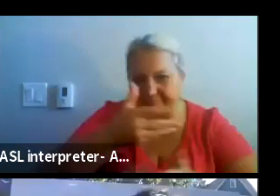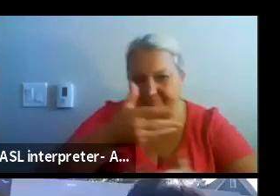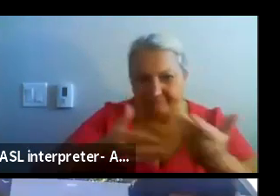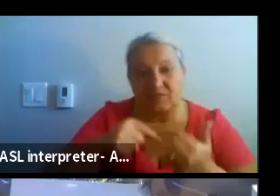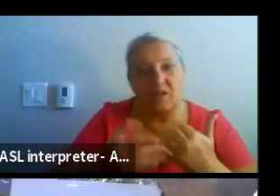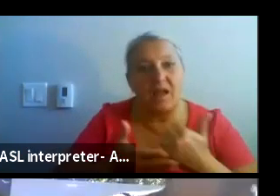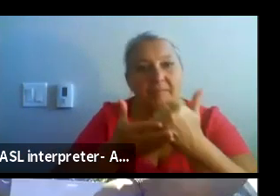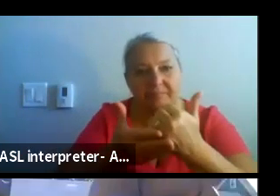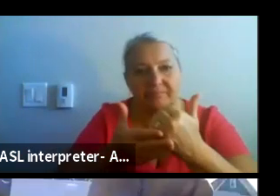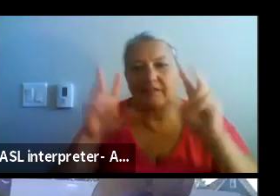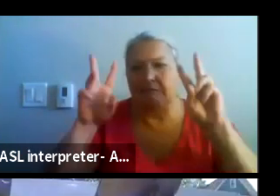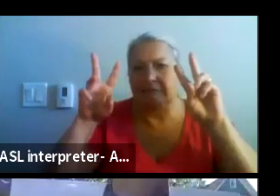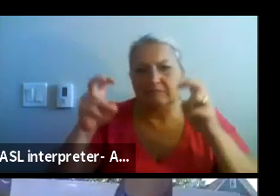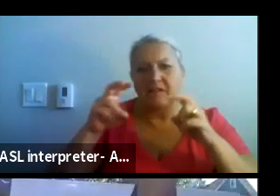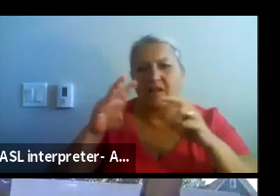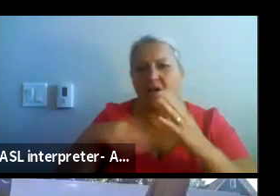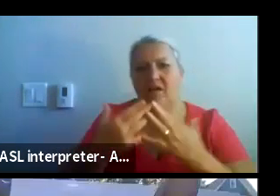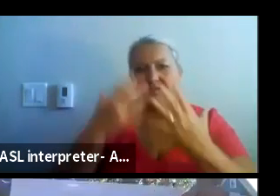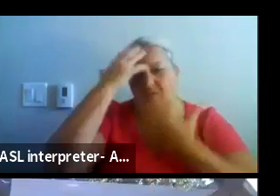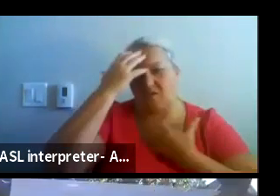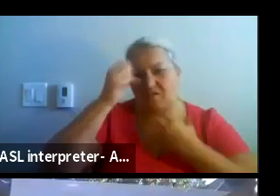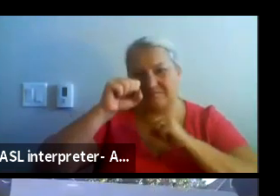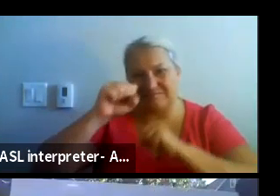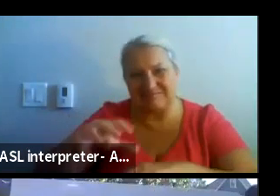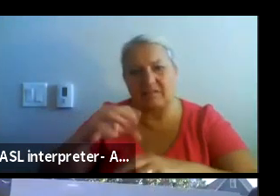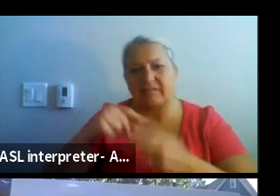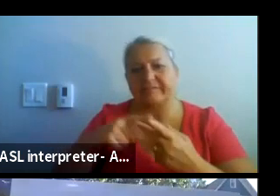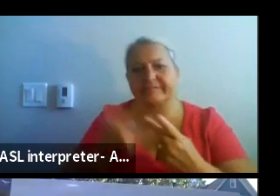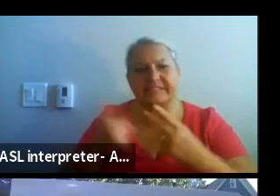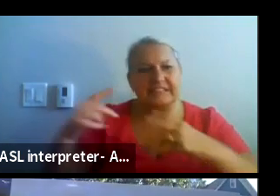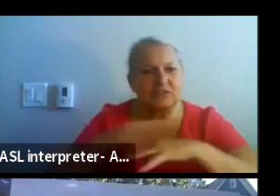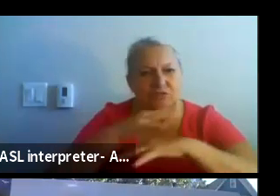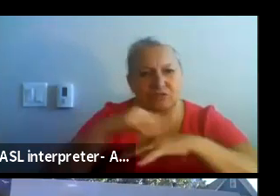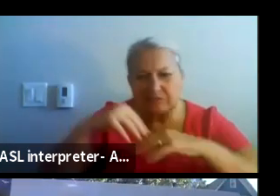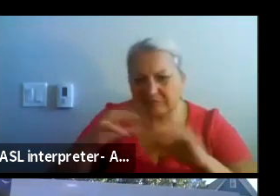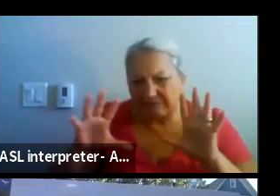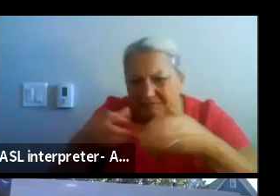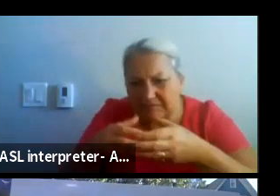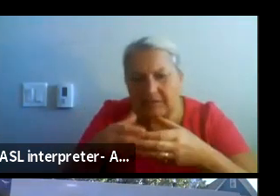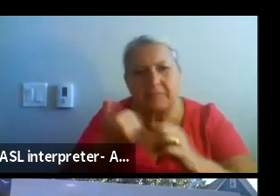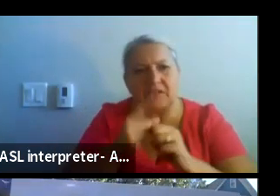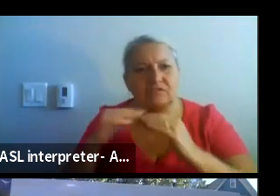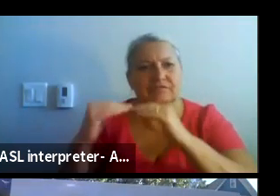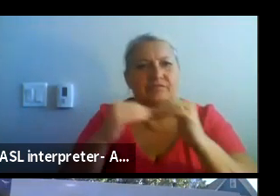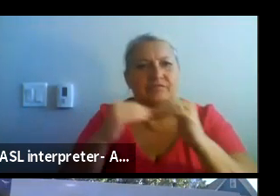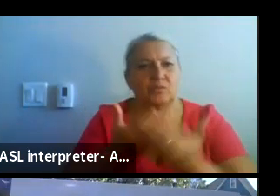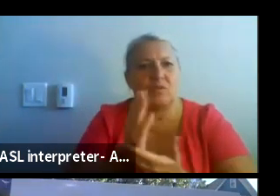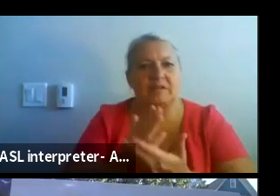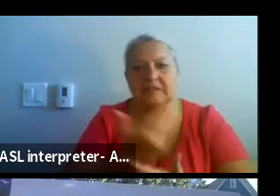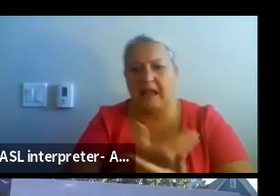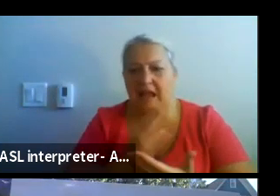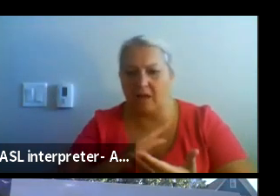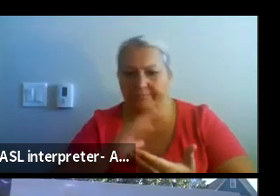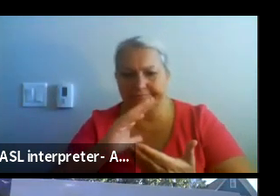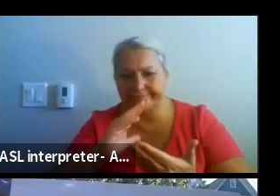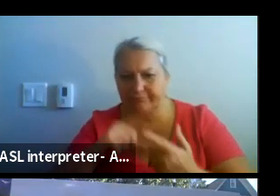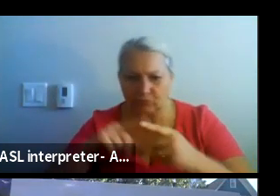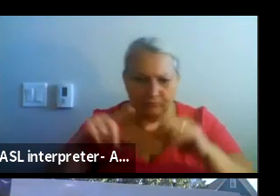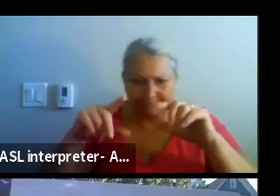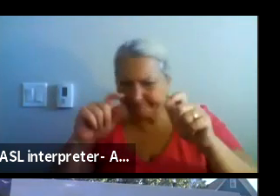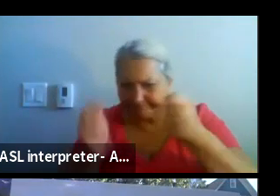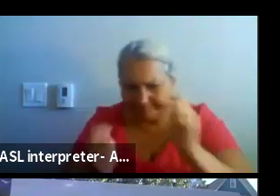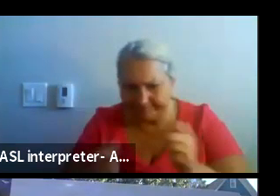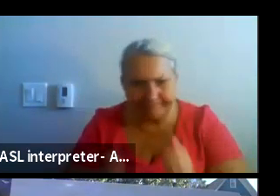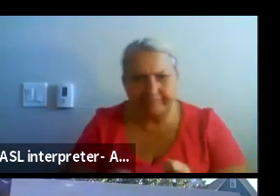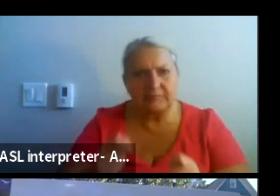unsettling, decolonization, indigenization, and disability justice in process design. The series emerges